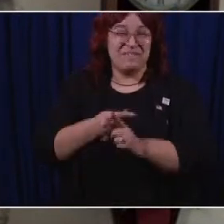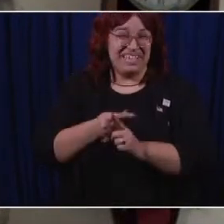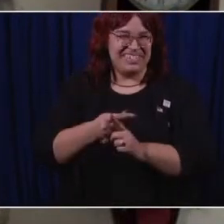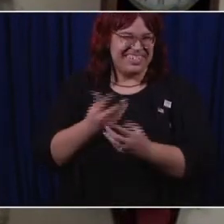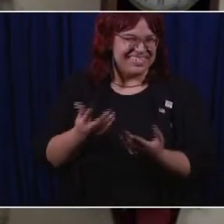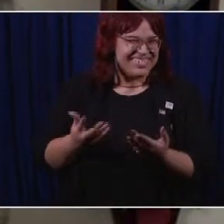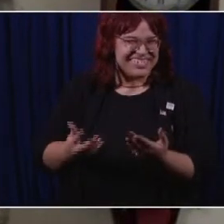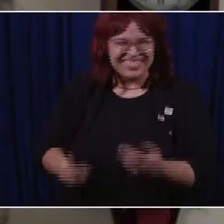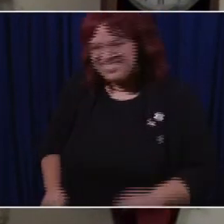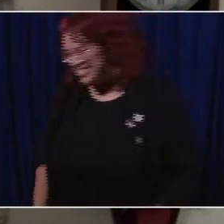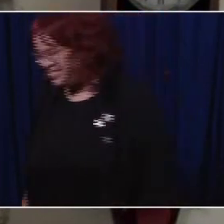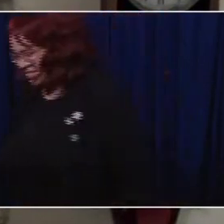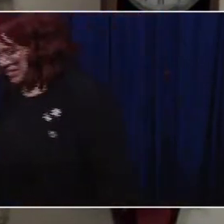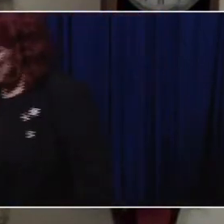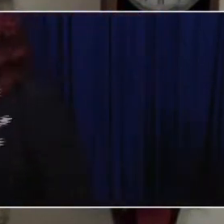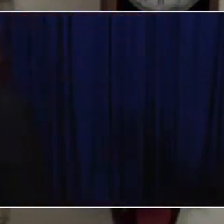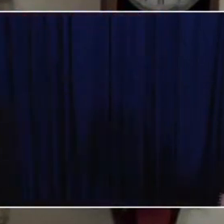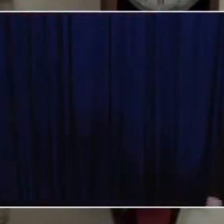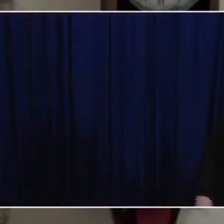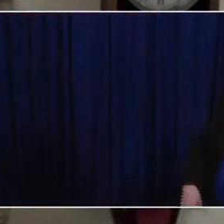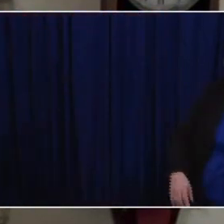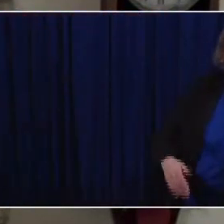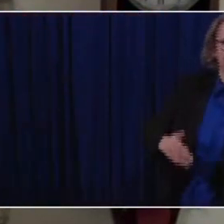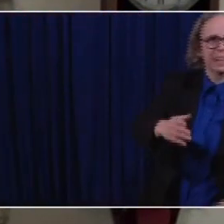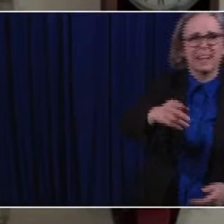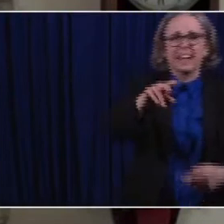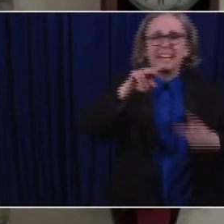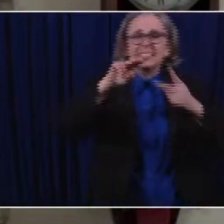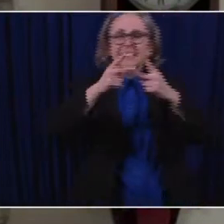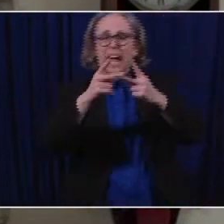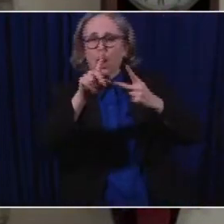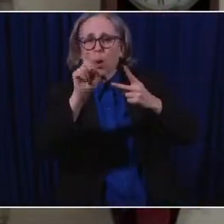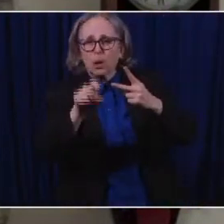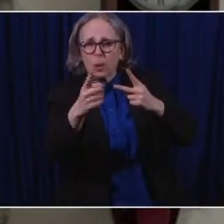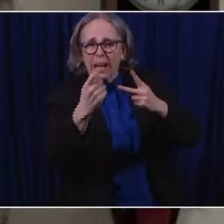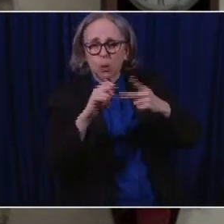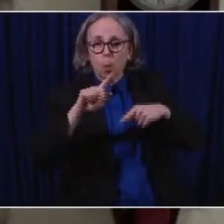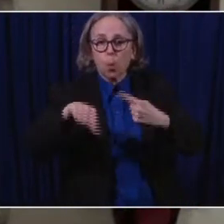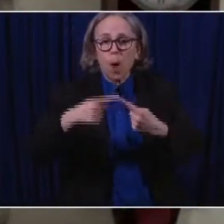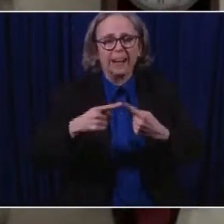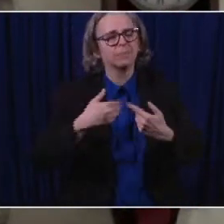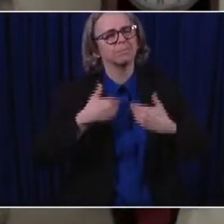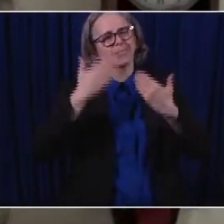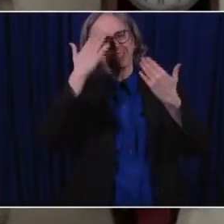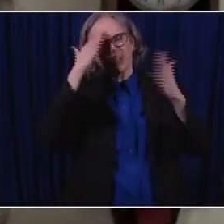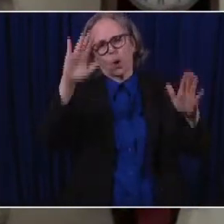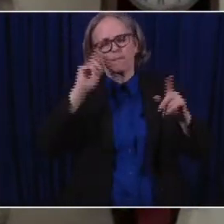On the second one, I do not. I really just don't. I mean, you're seeing the same